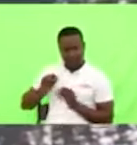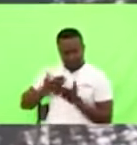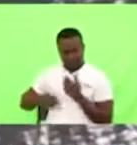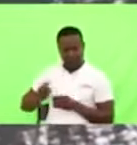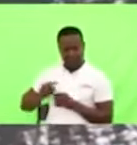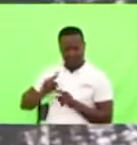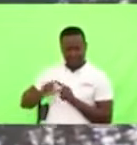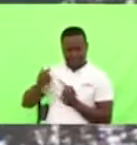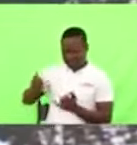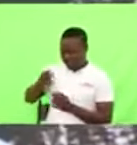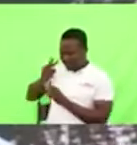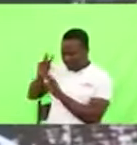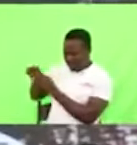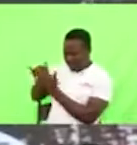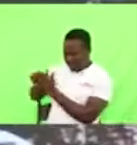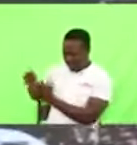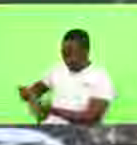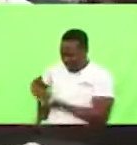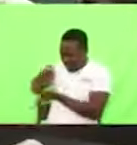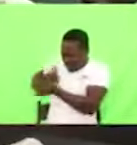something has happened to me.